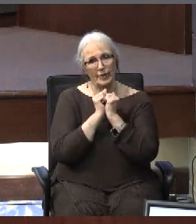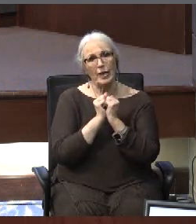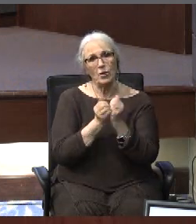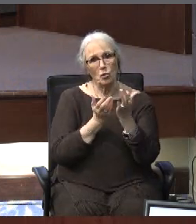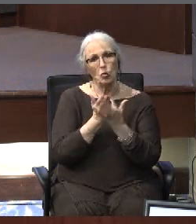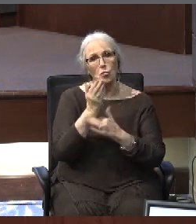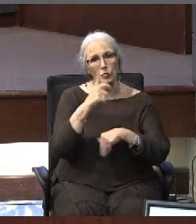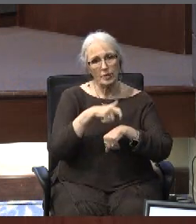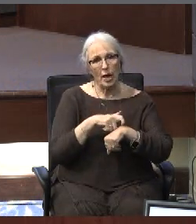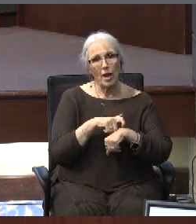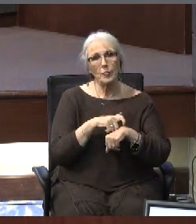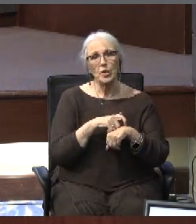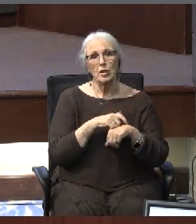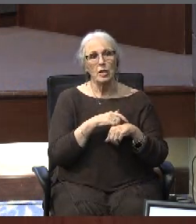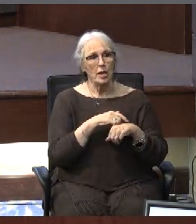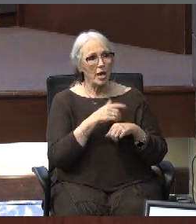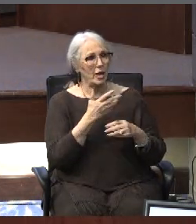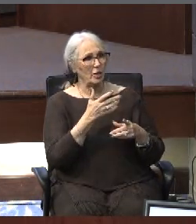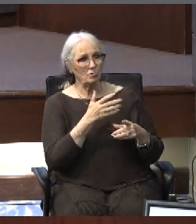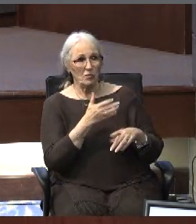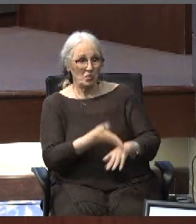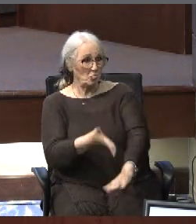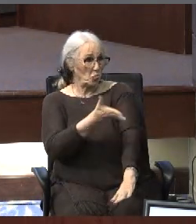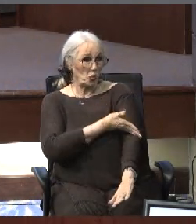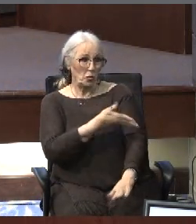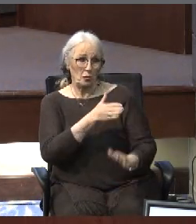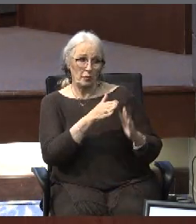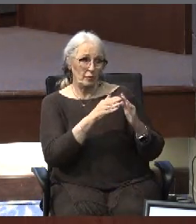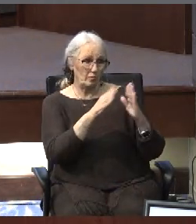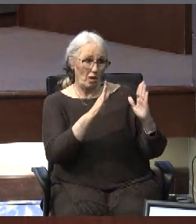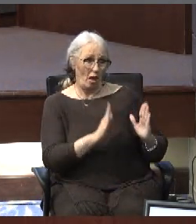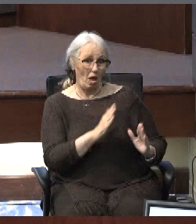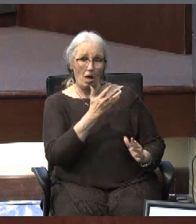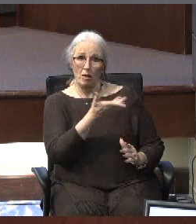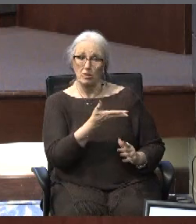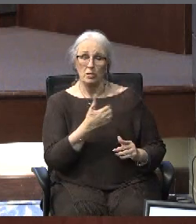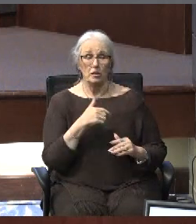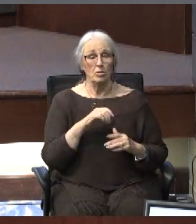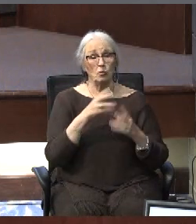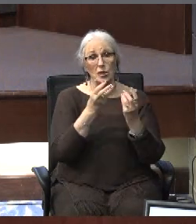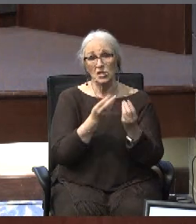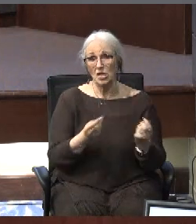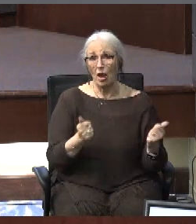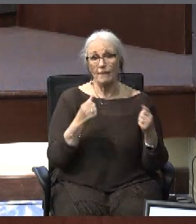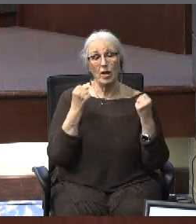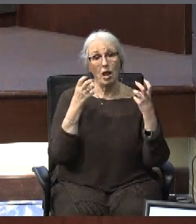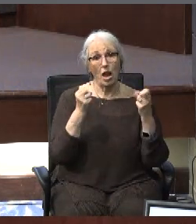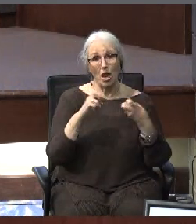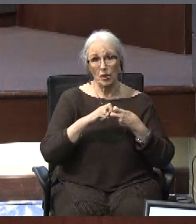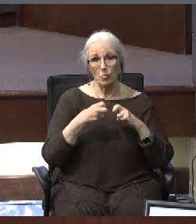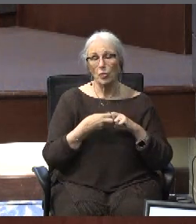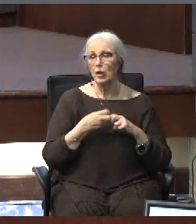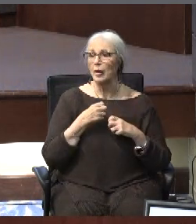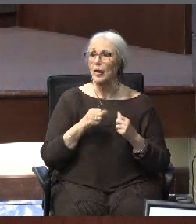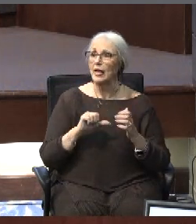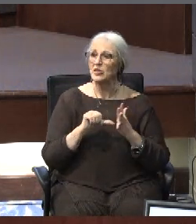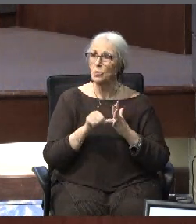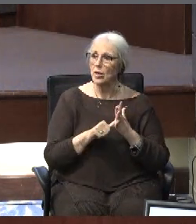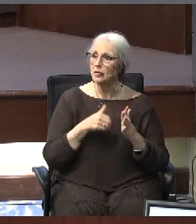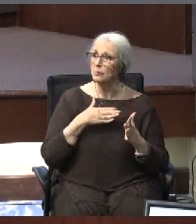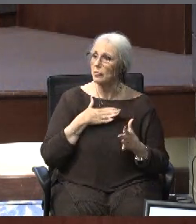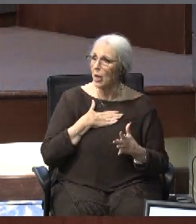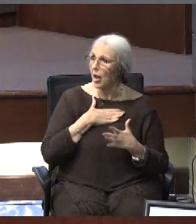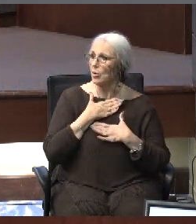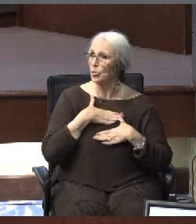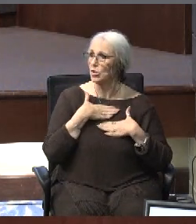and got that place looking great at the end and resolved a lot of issues there. So I want to express my appreciation to code enforcement